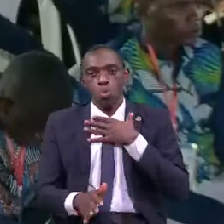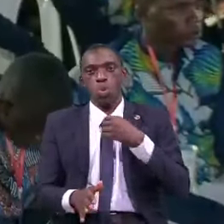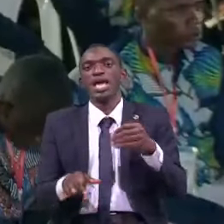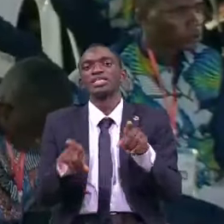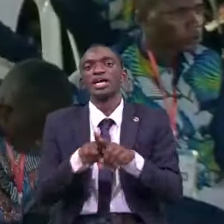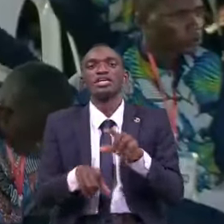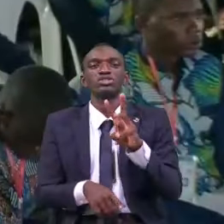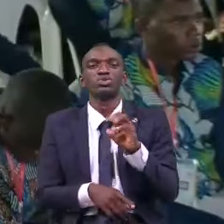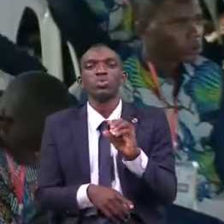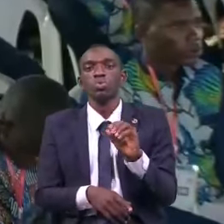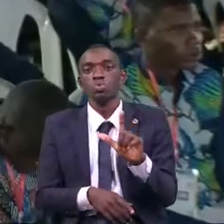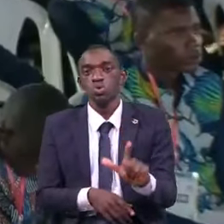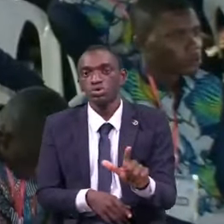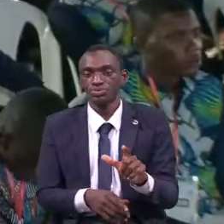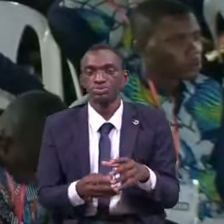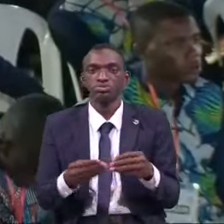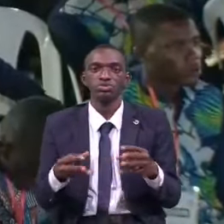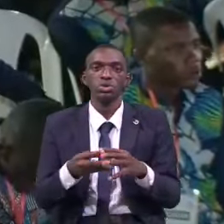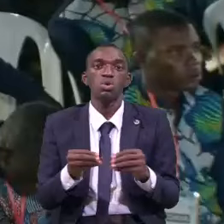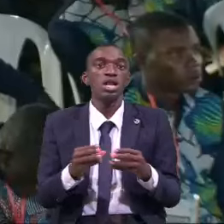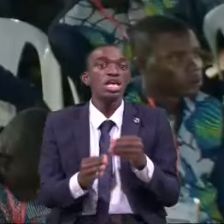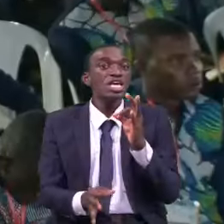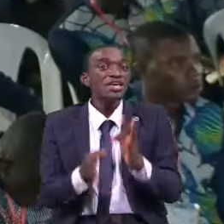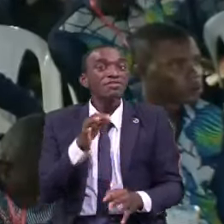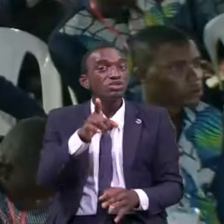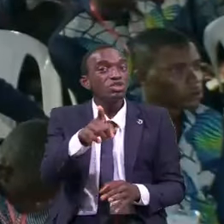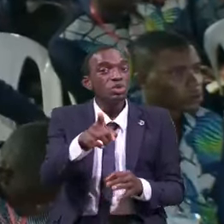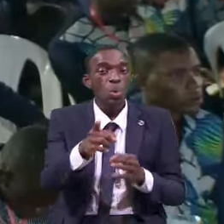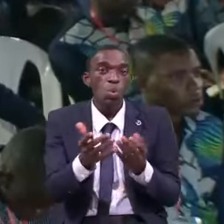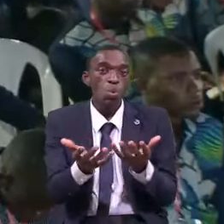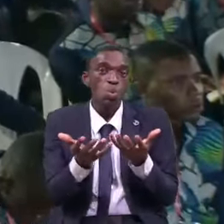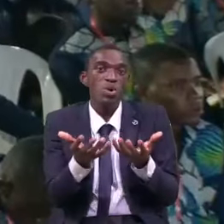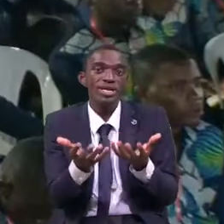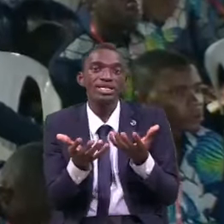If ye be willing and obedient,